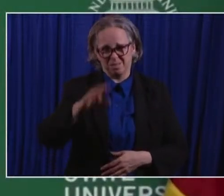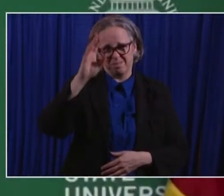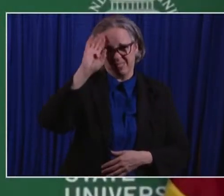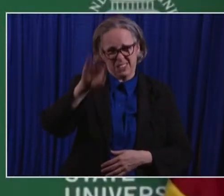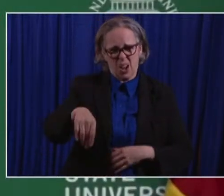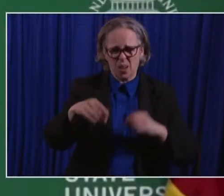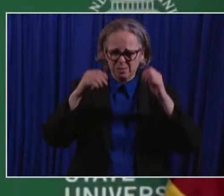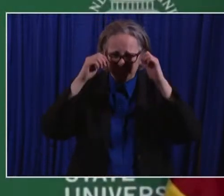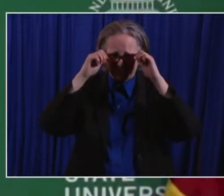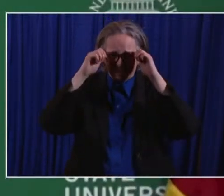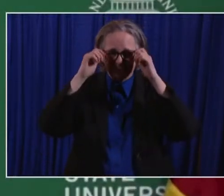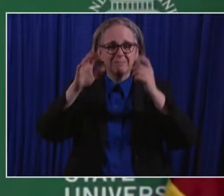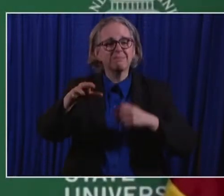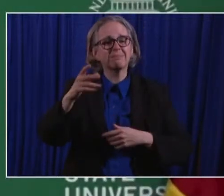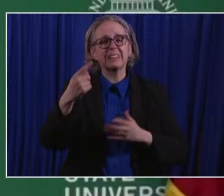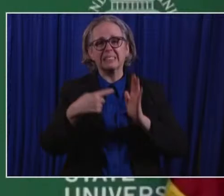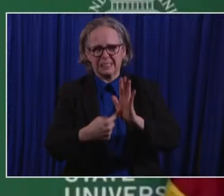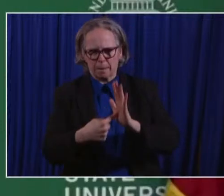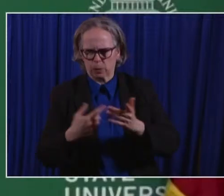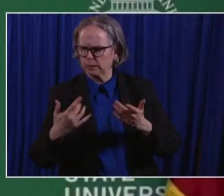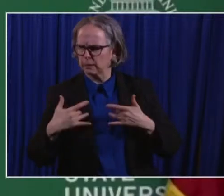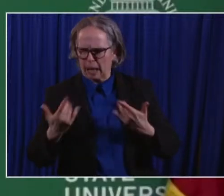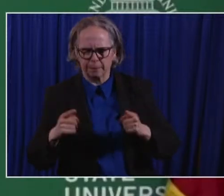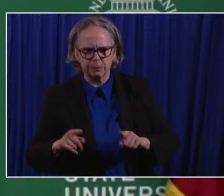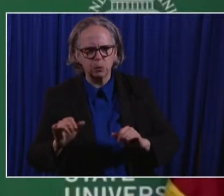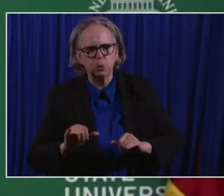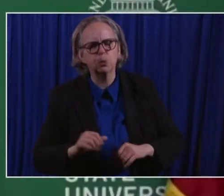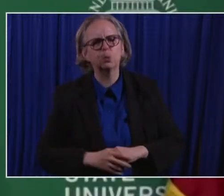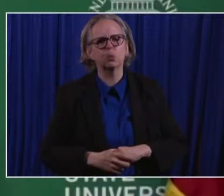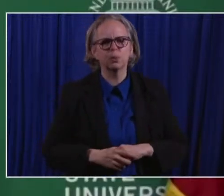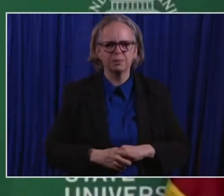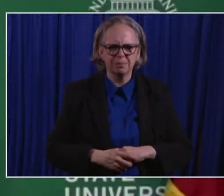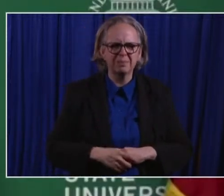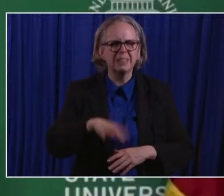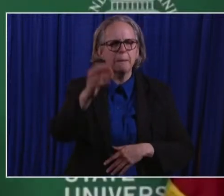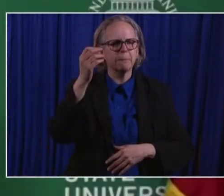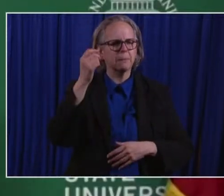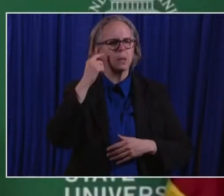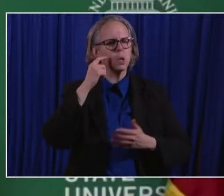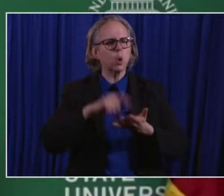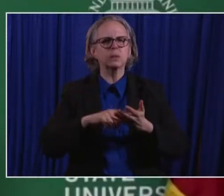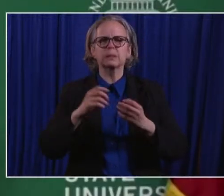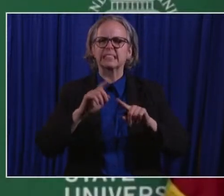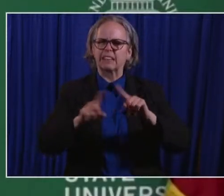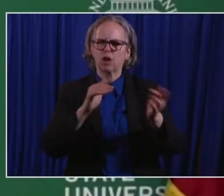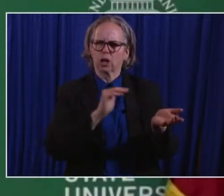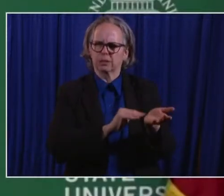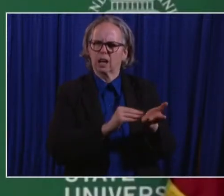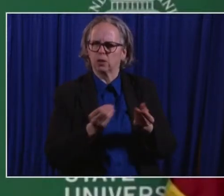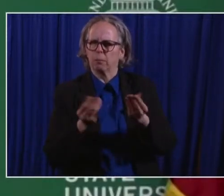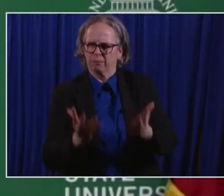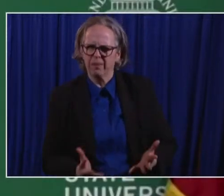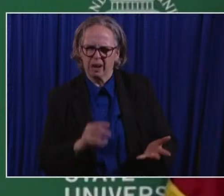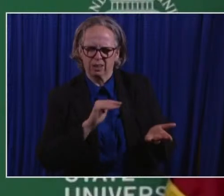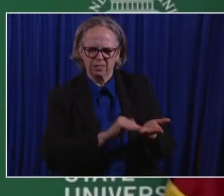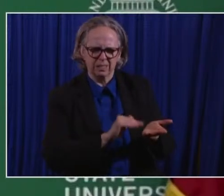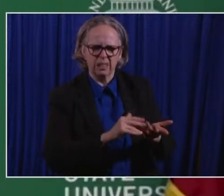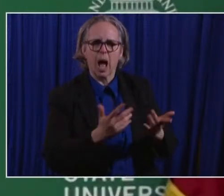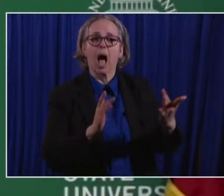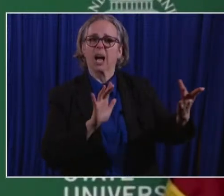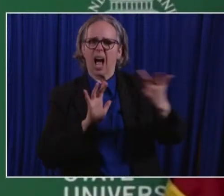The other thing that's happened is, we had a number of providers last week who told us, don't send us any for this